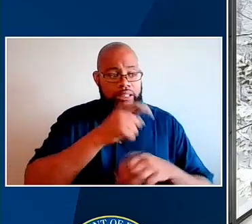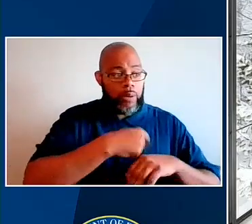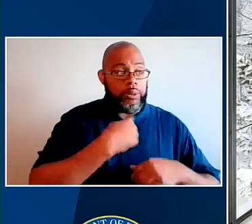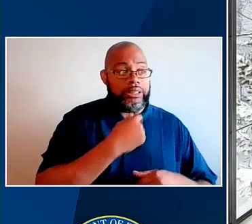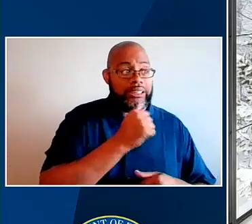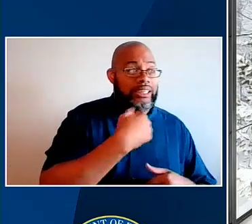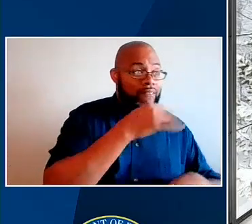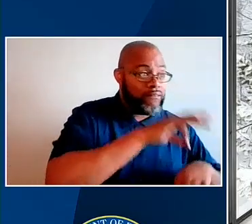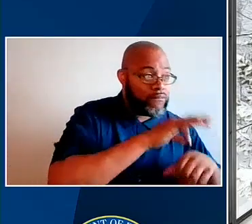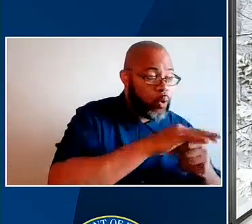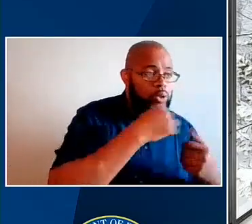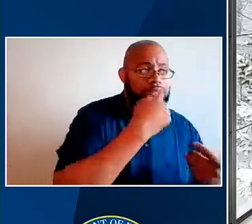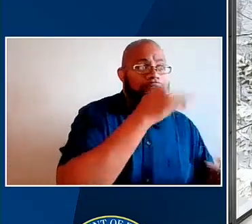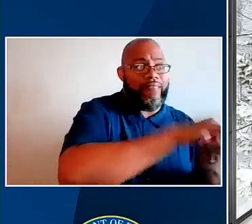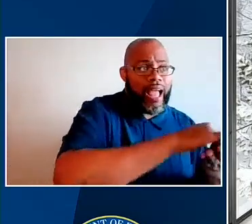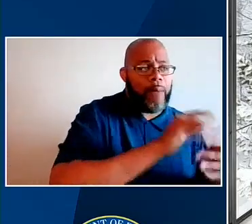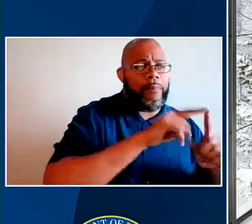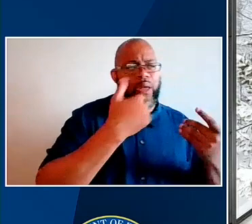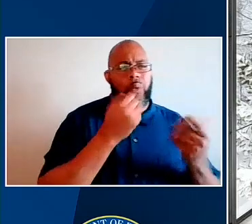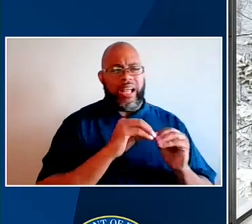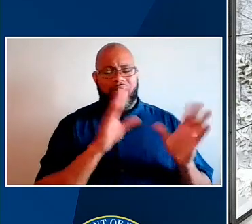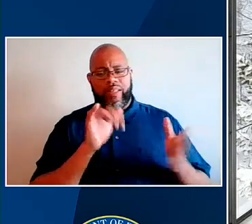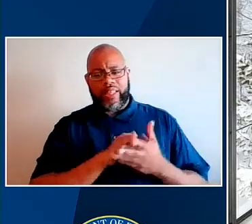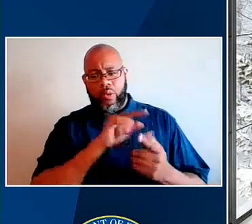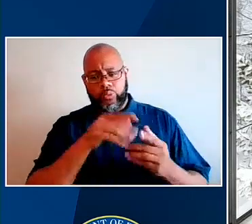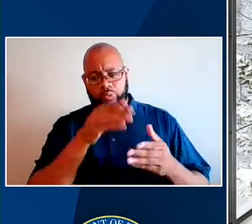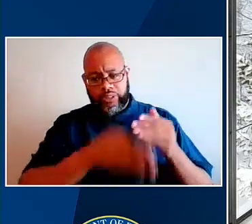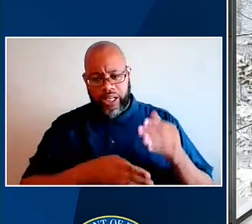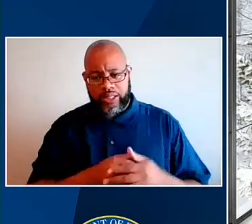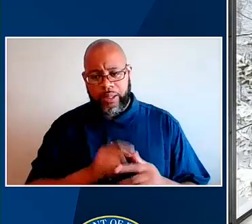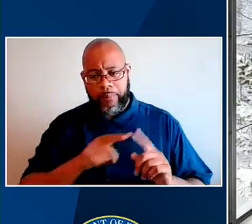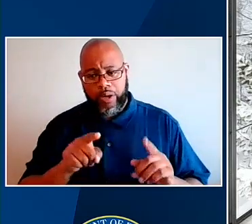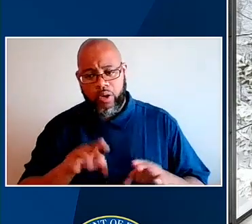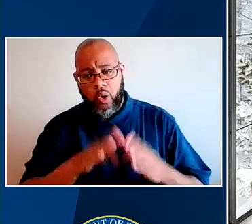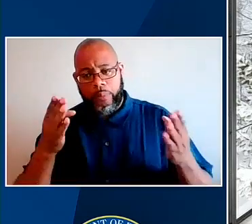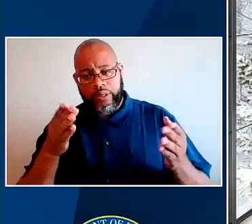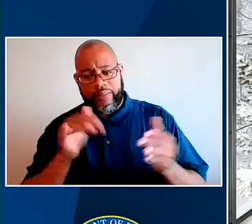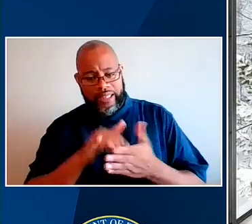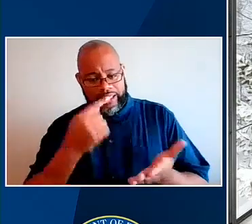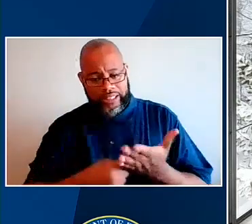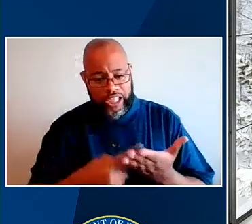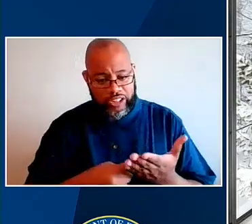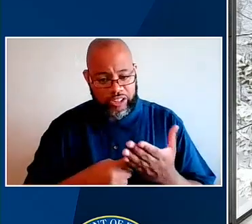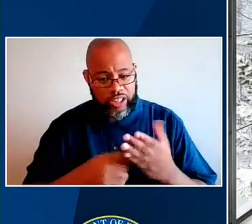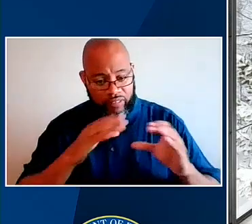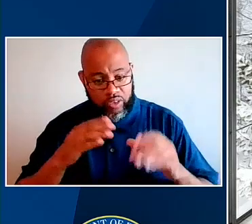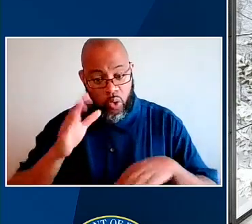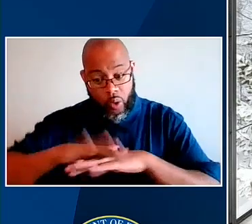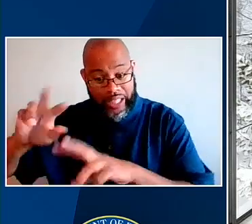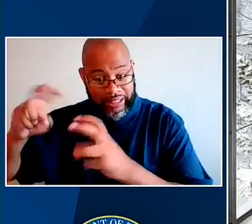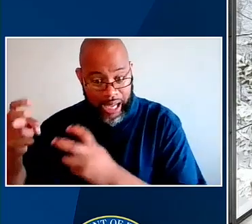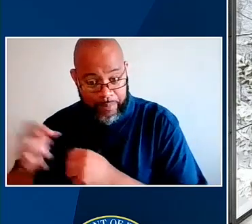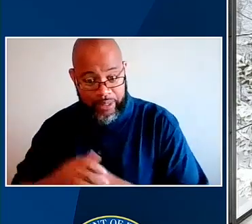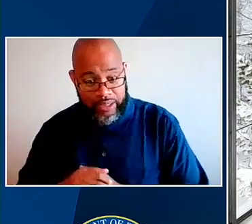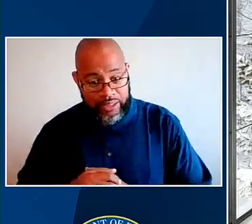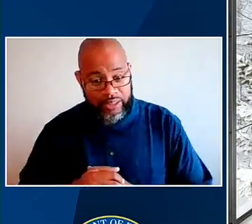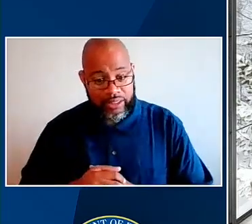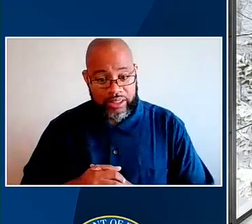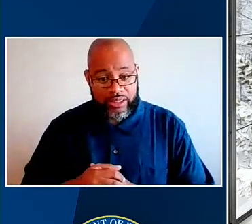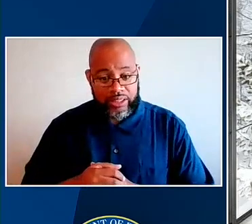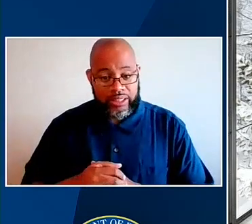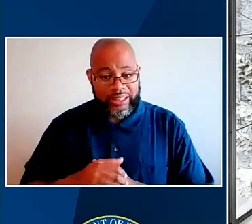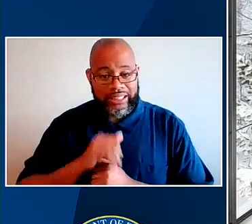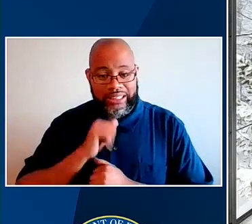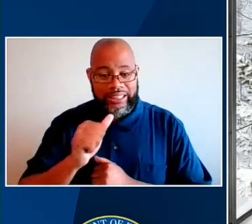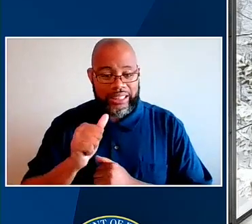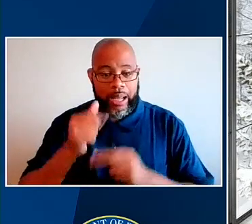wasn't part of the clarification when that was done. But then you opened up a discussion, a conversation on this topic, but you didn't connect to the